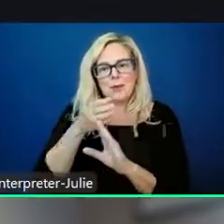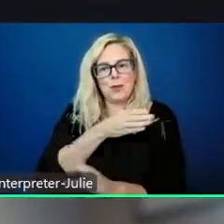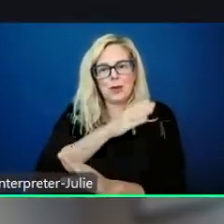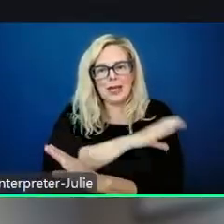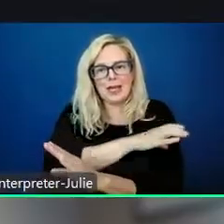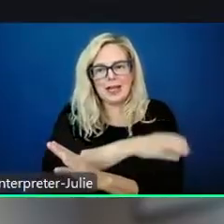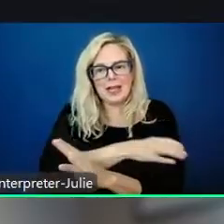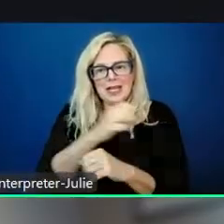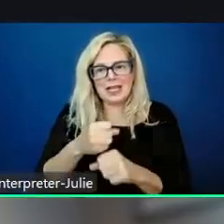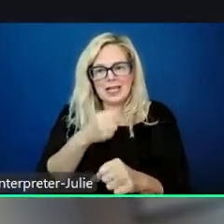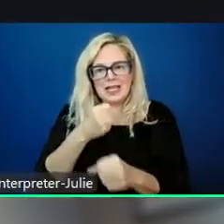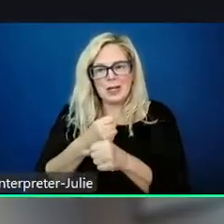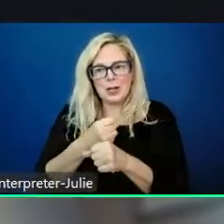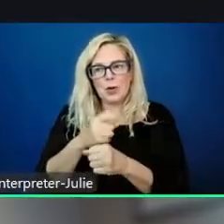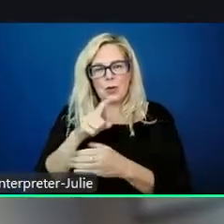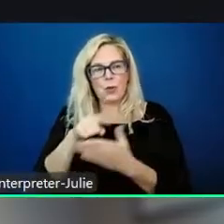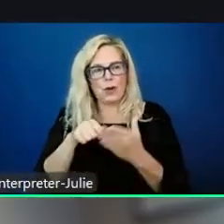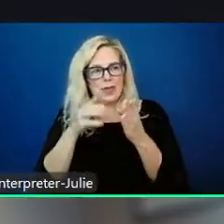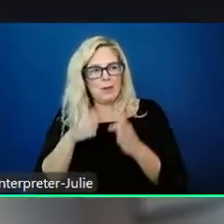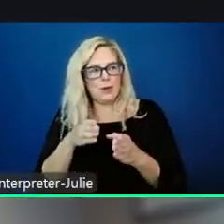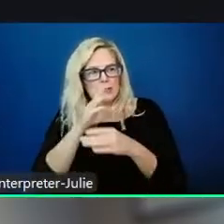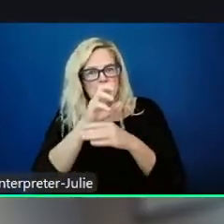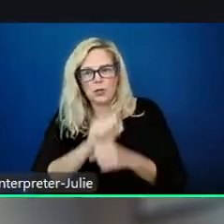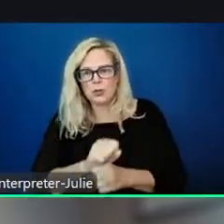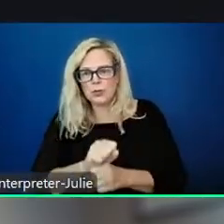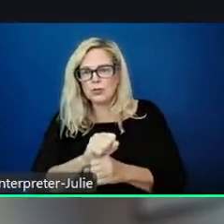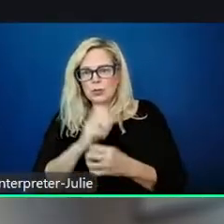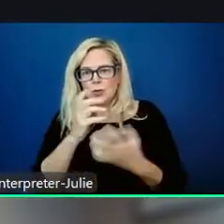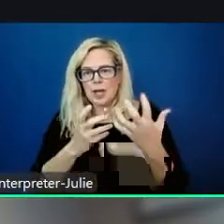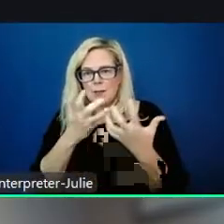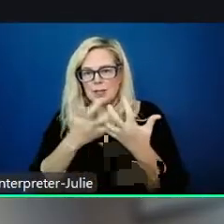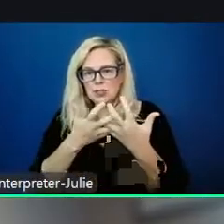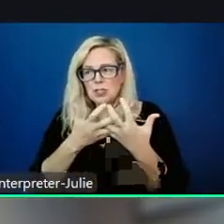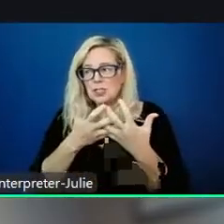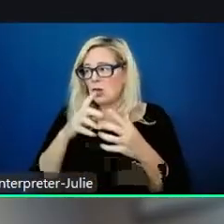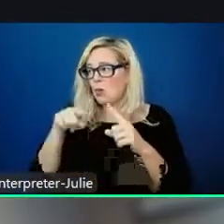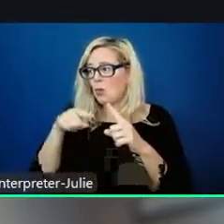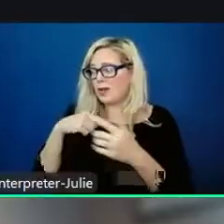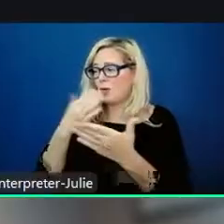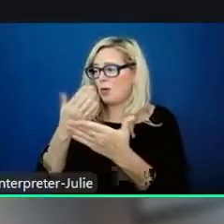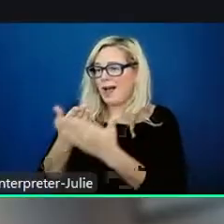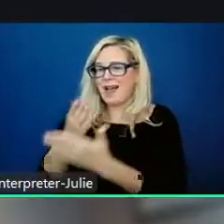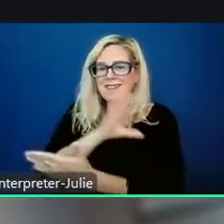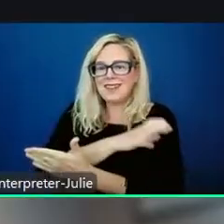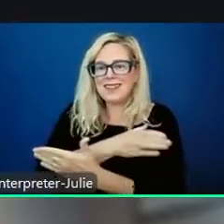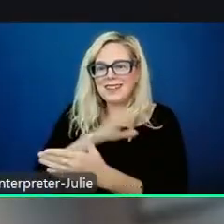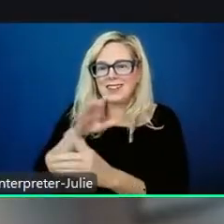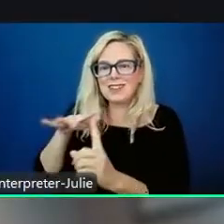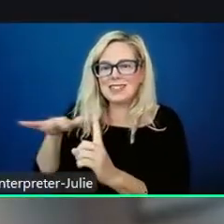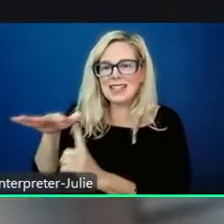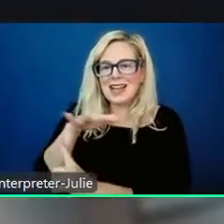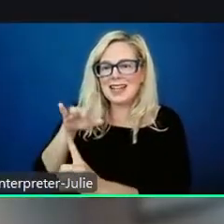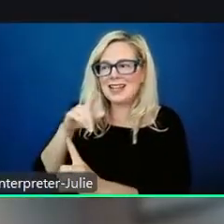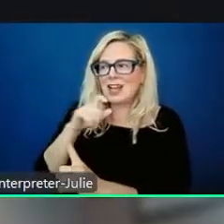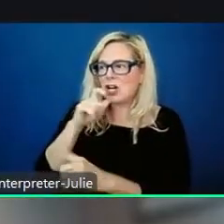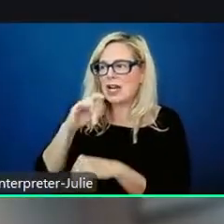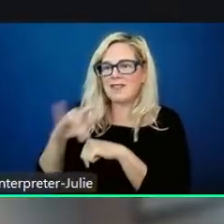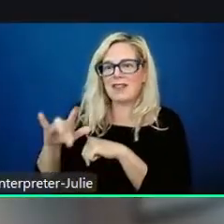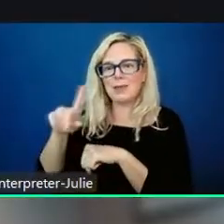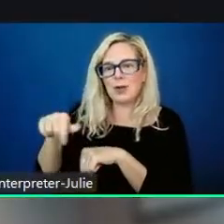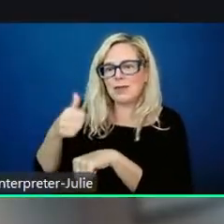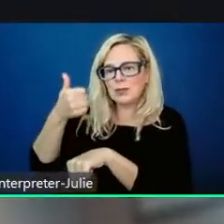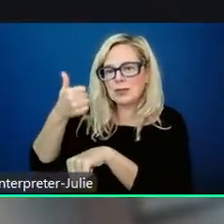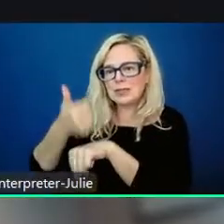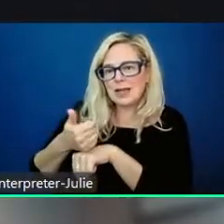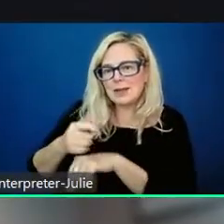and before sometimes, are not available in clinical settings or need to be set up in a different way to accomplish